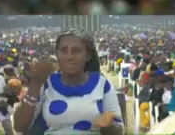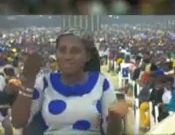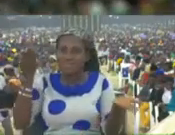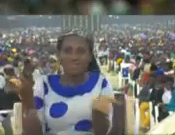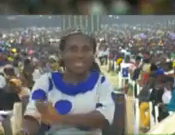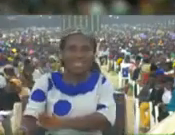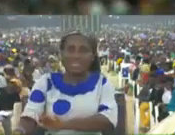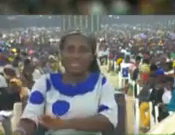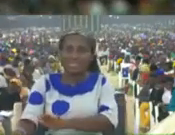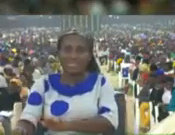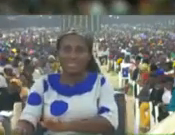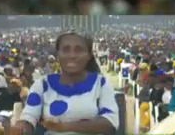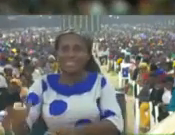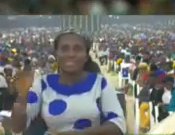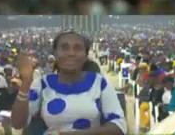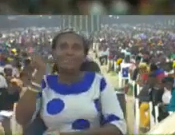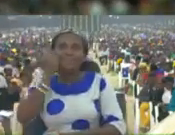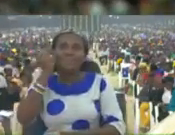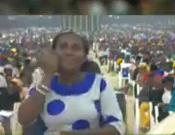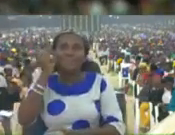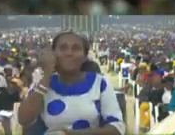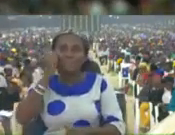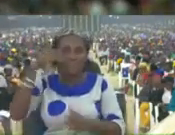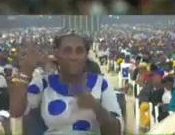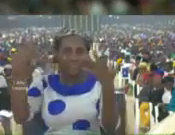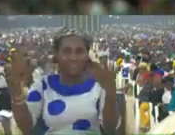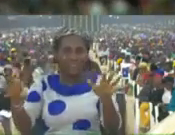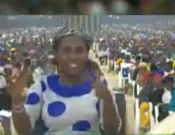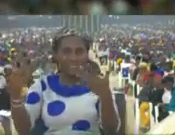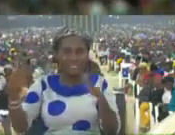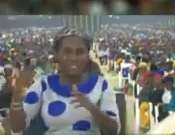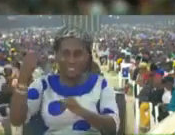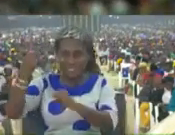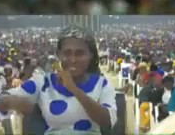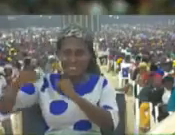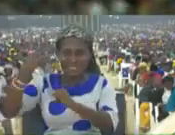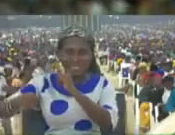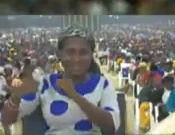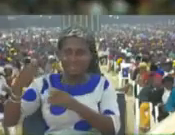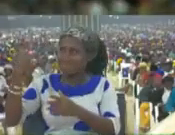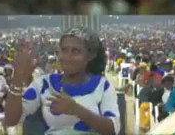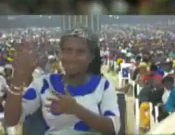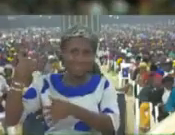She had not menstruated for more than 40 years.